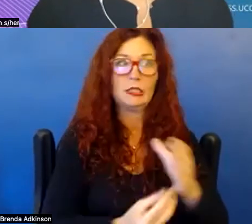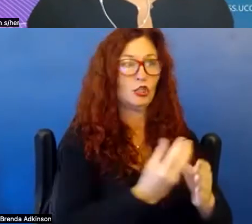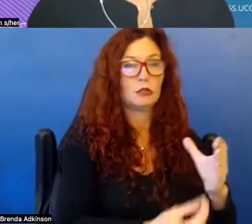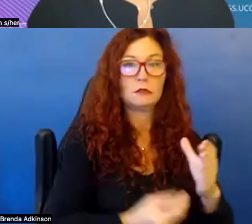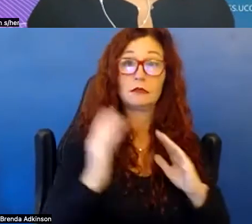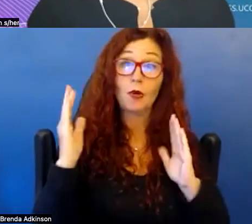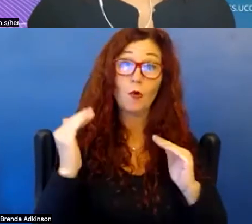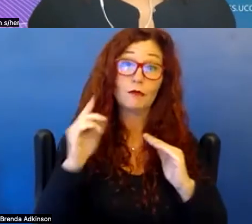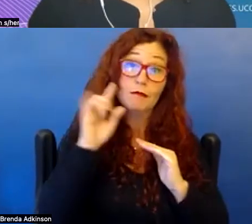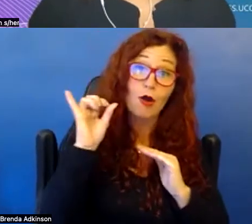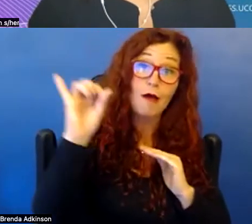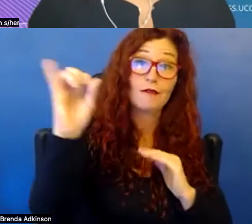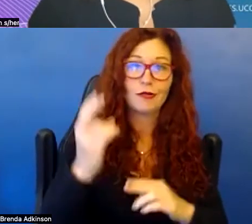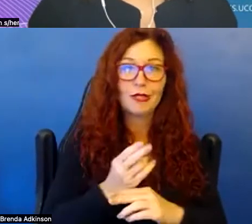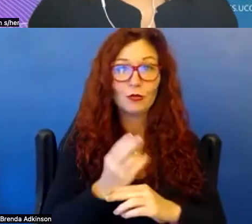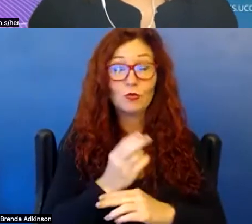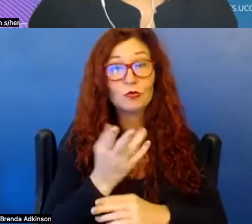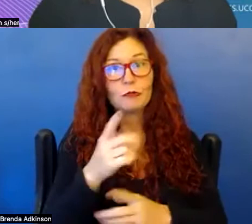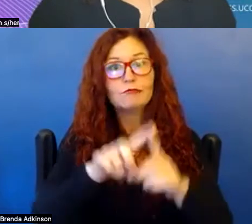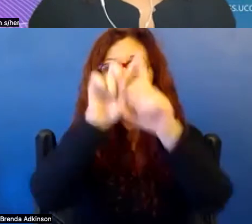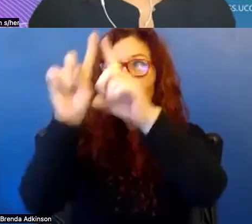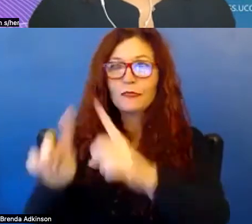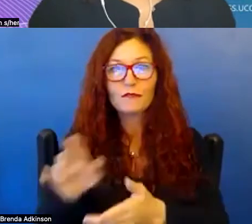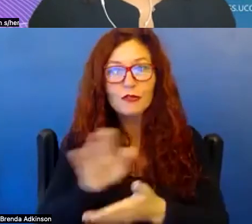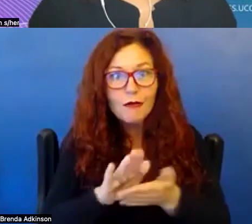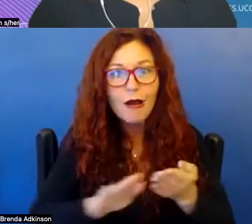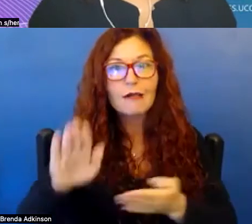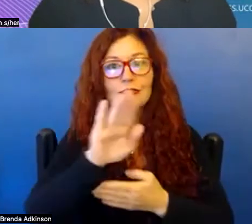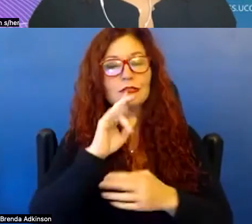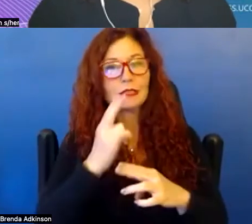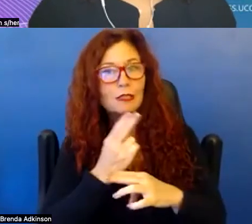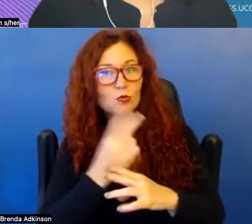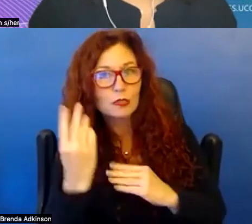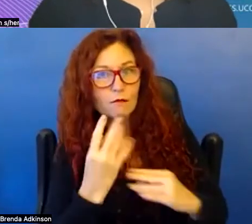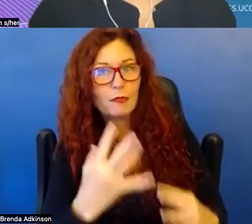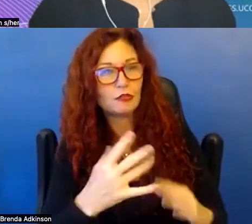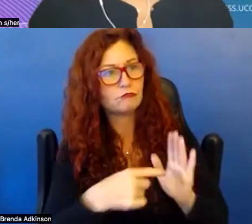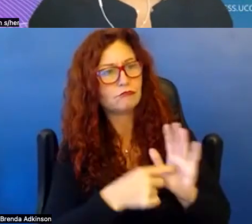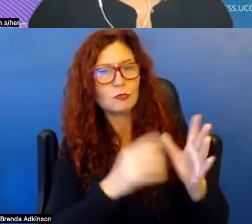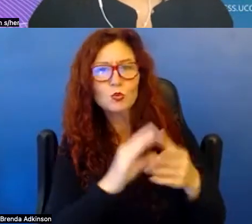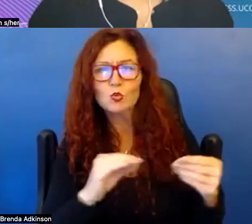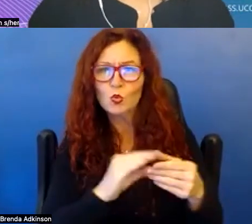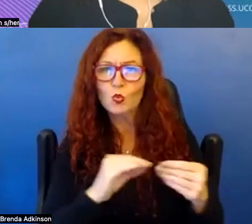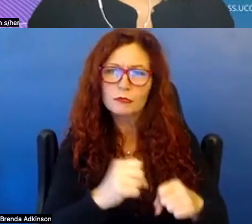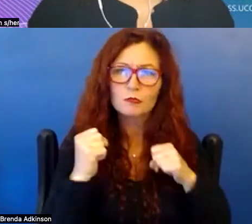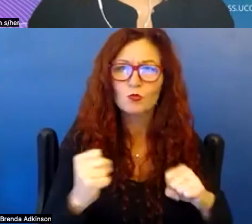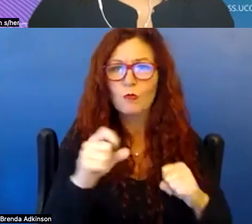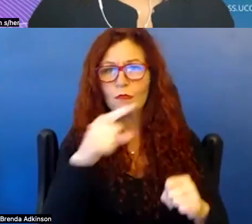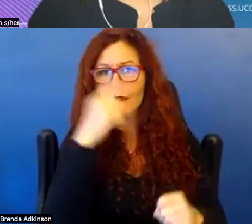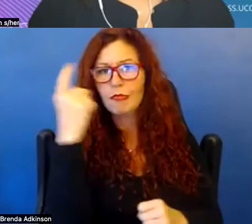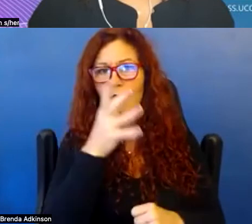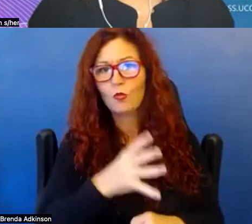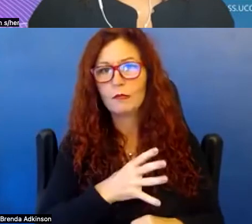possibly at colleges where we can archive Black feminist leadership, as well as the many contributions that young people have